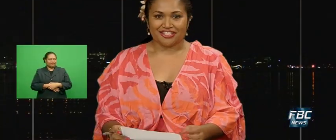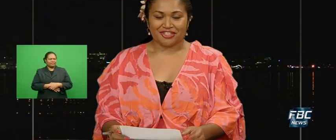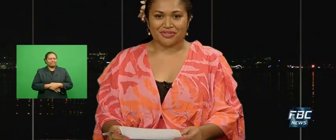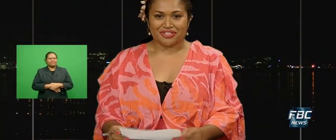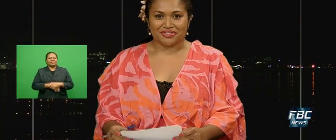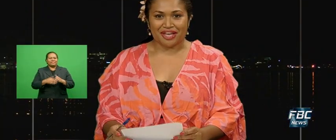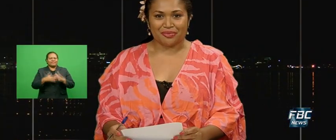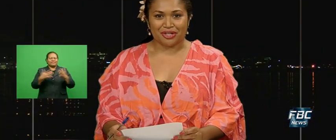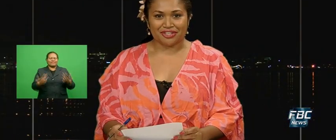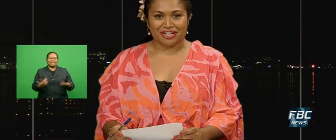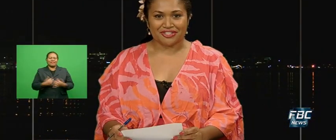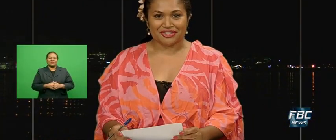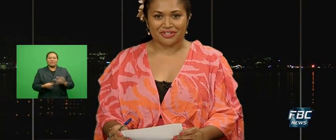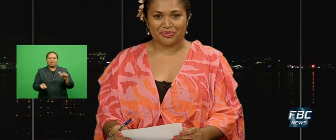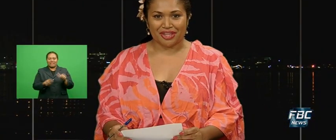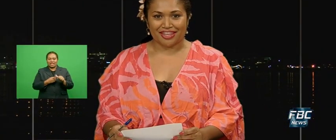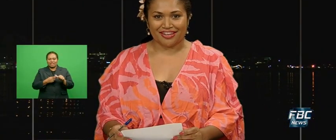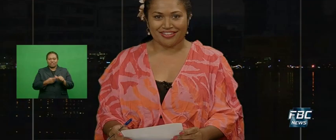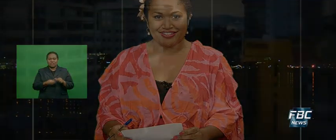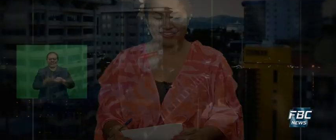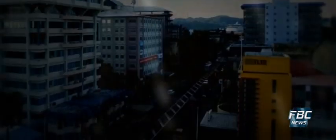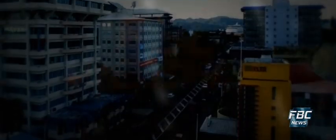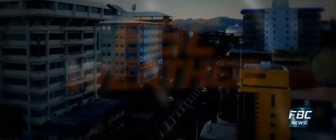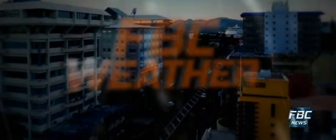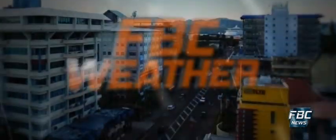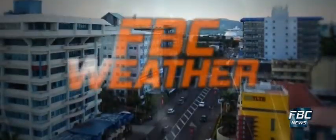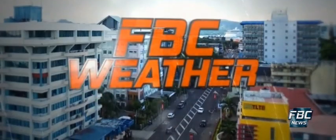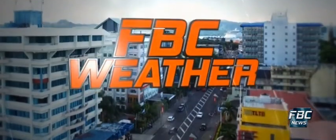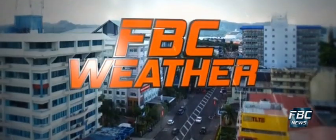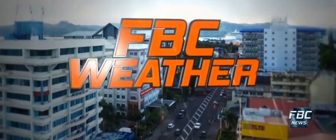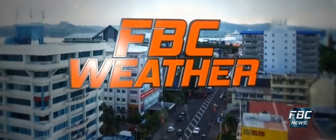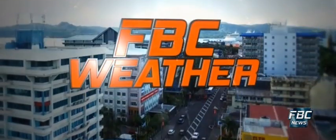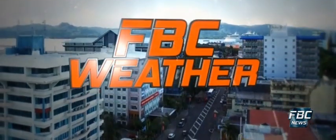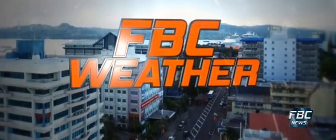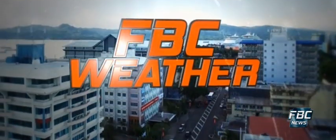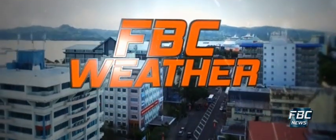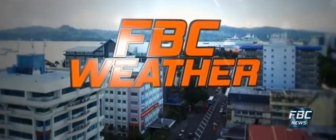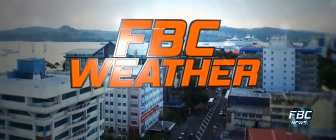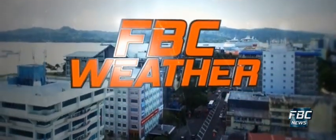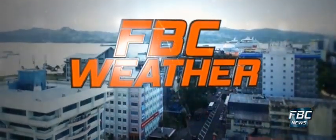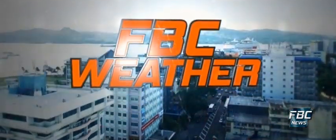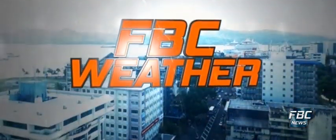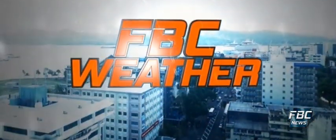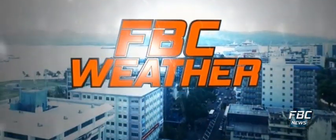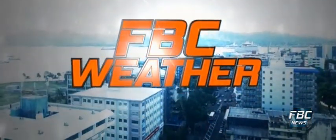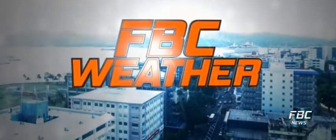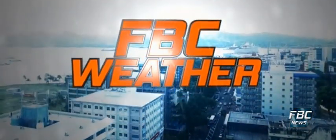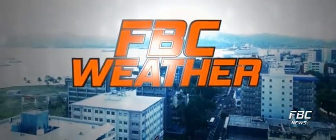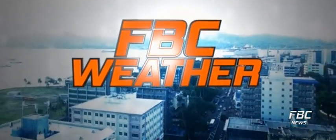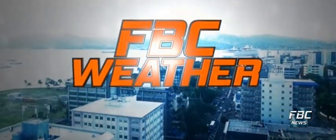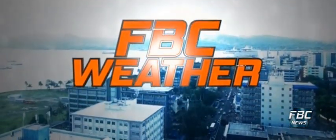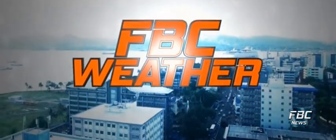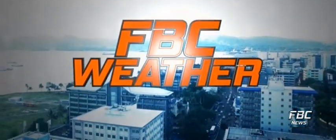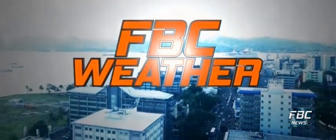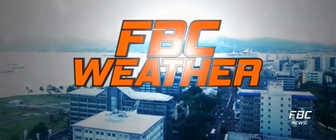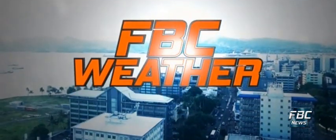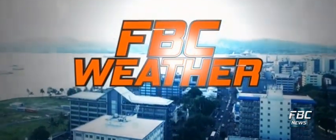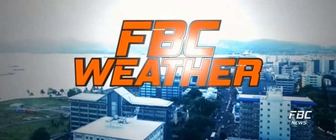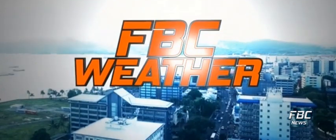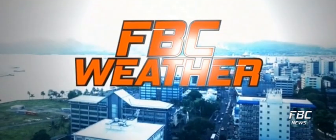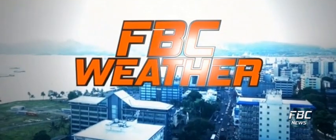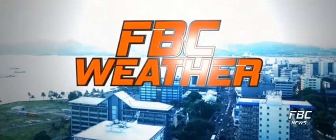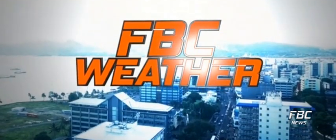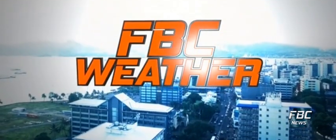And Angie joins us now with the latest in weather.